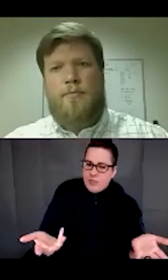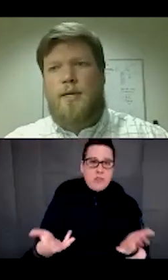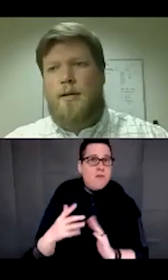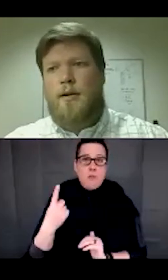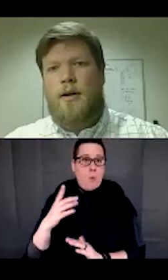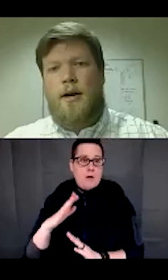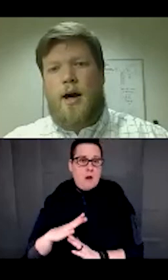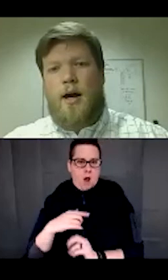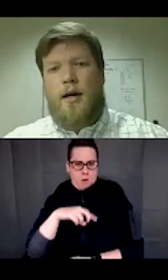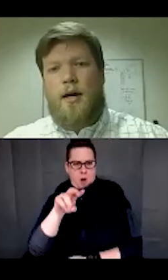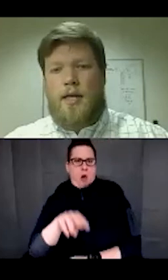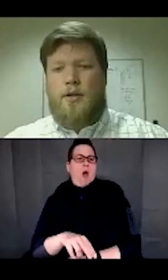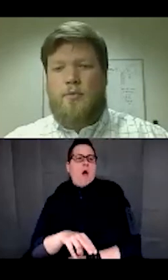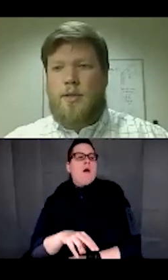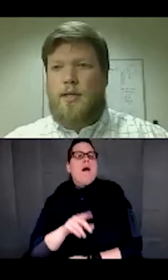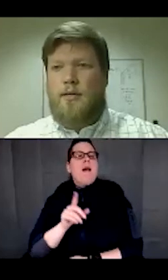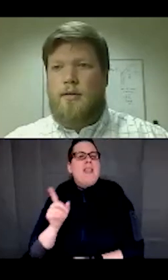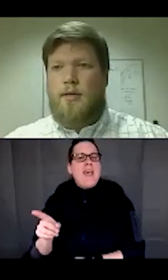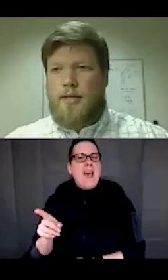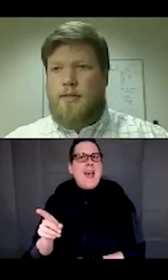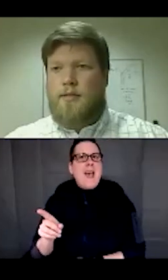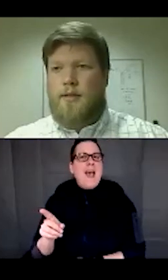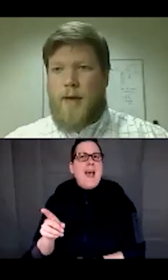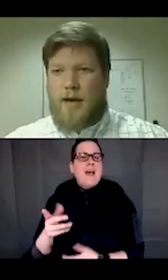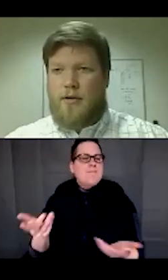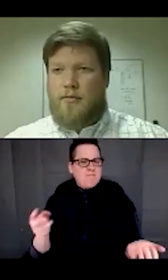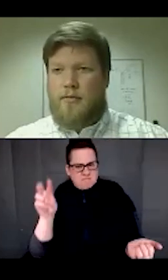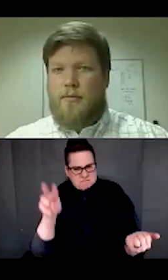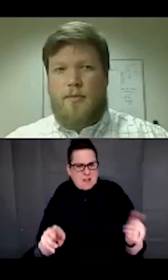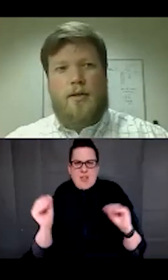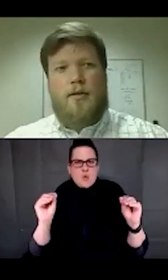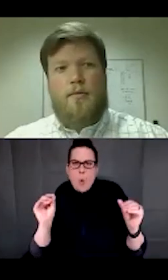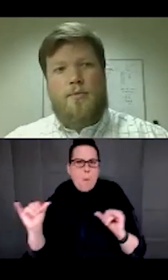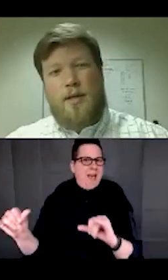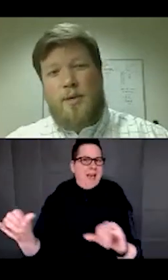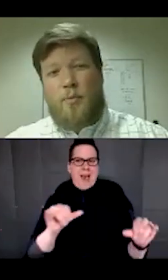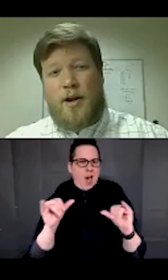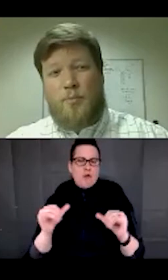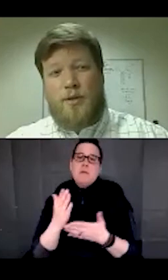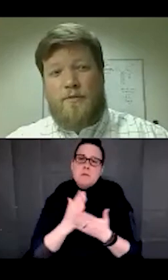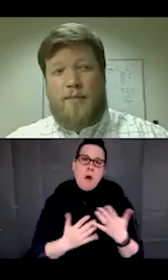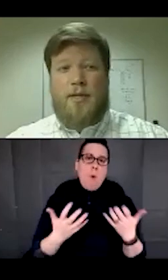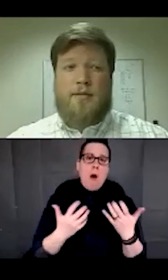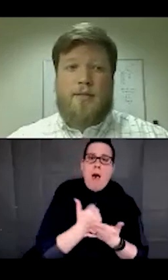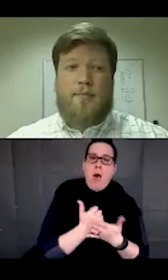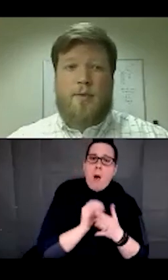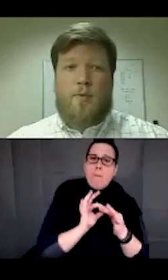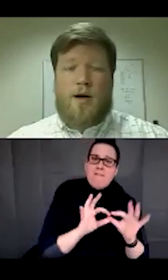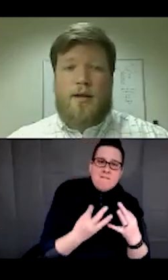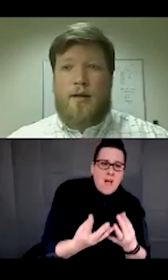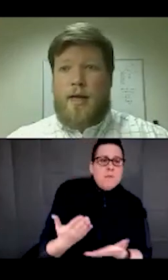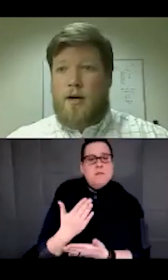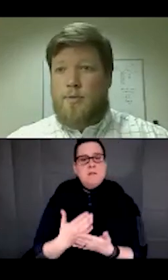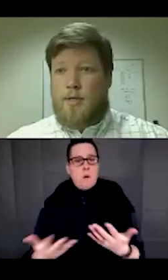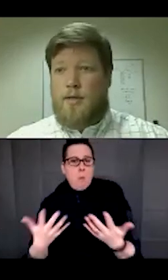motivating for me here is that there really isn't a pattern. Some people want help with their family. Some people